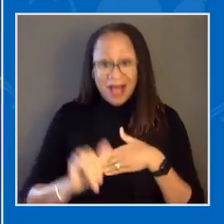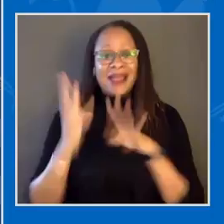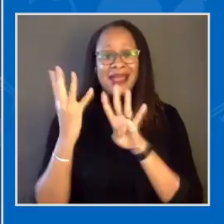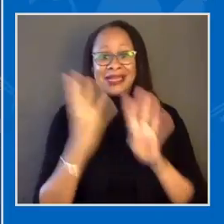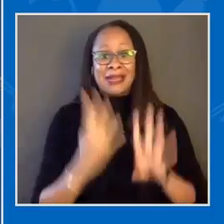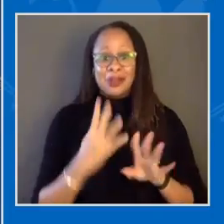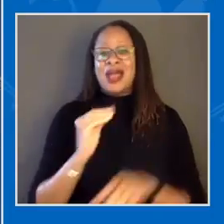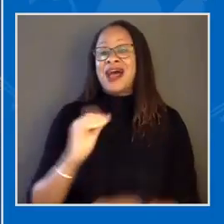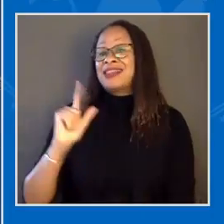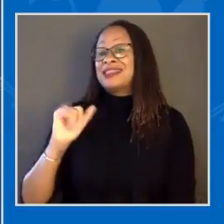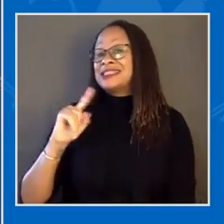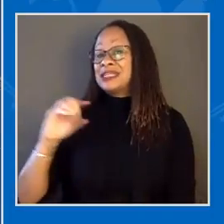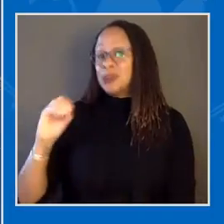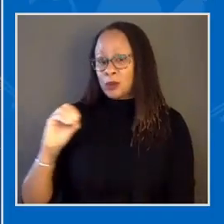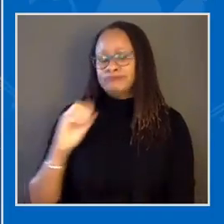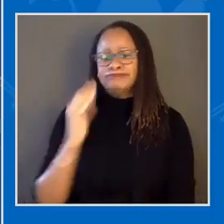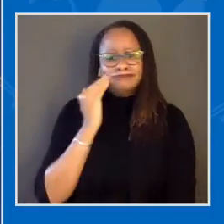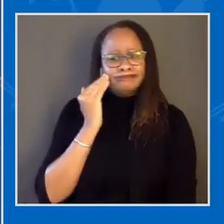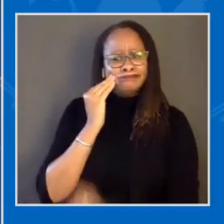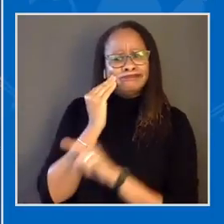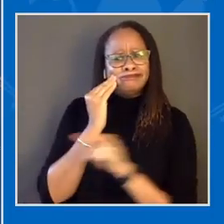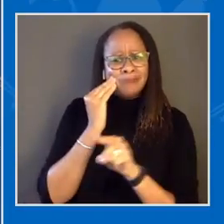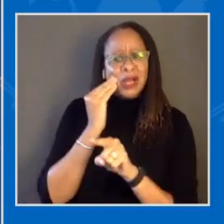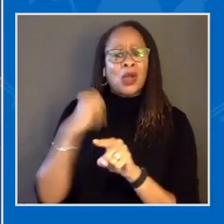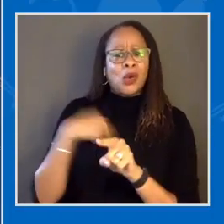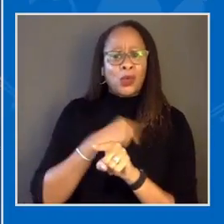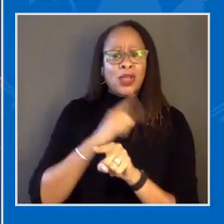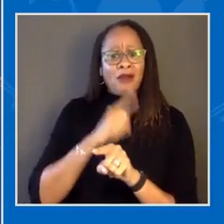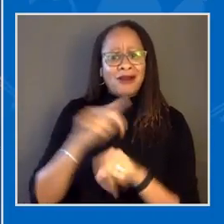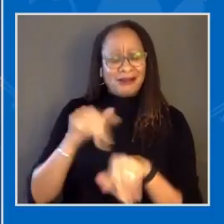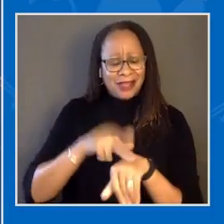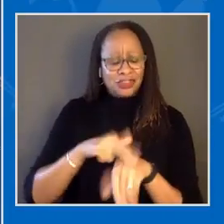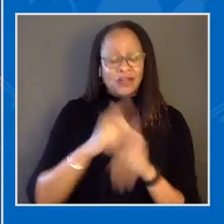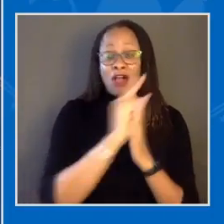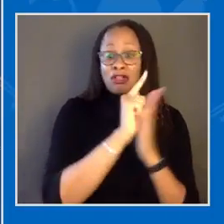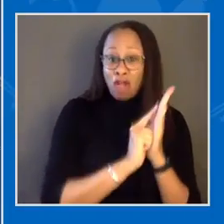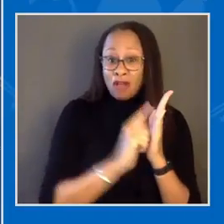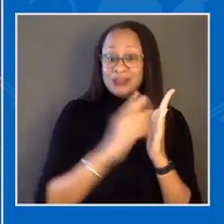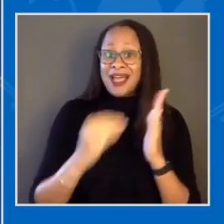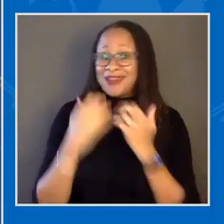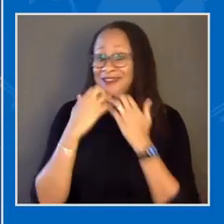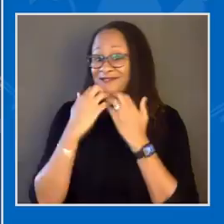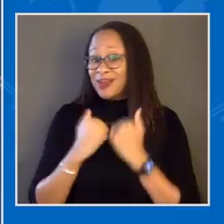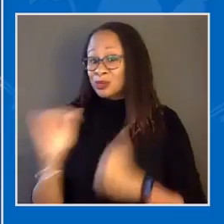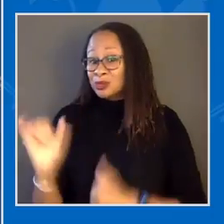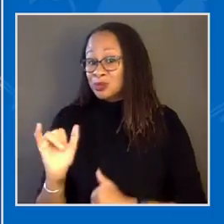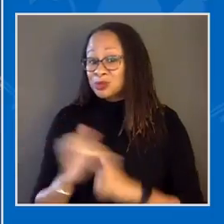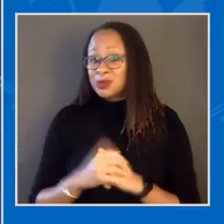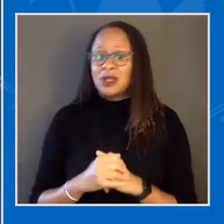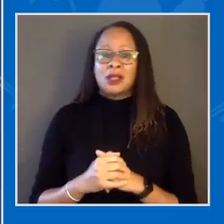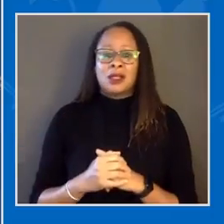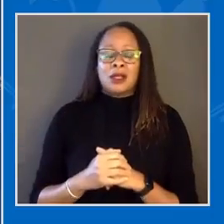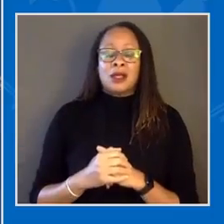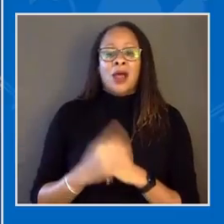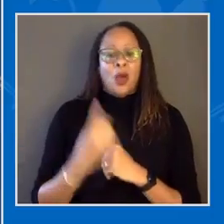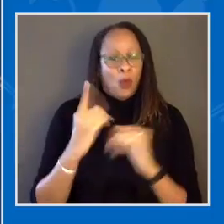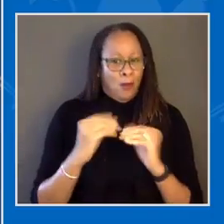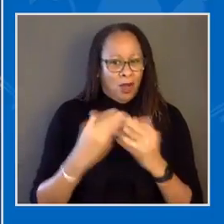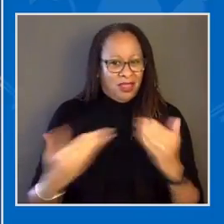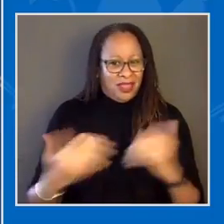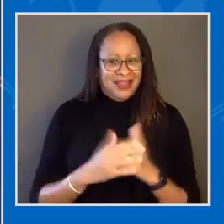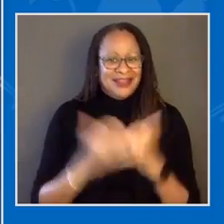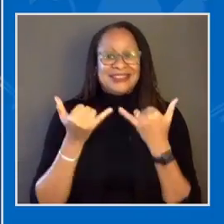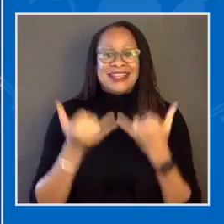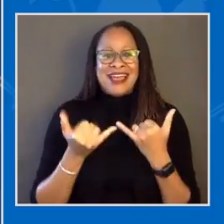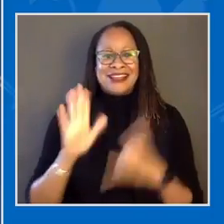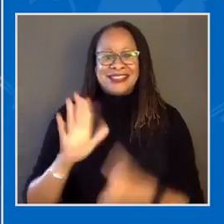Latino, who knows that we are a nation of laws and values. And one more thing. Today's his